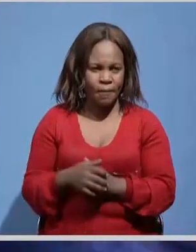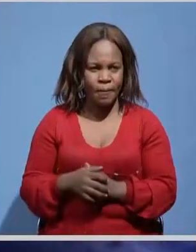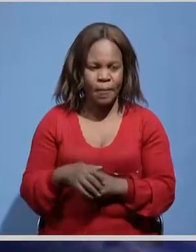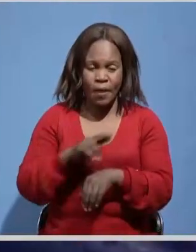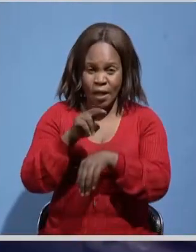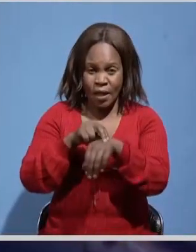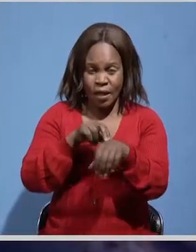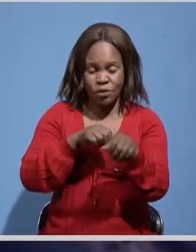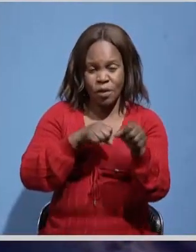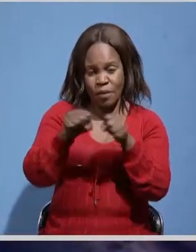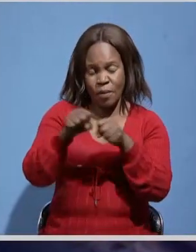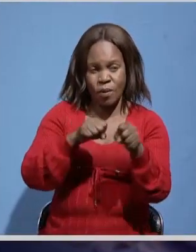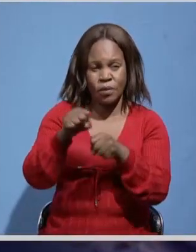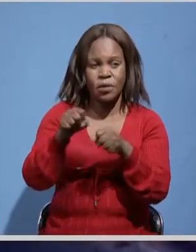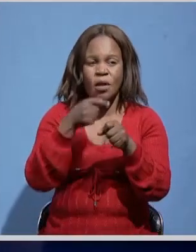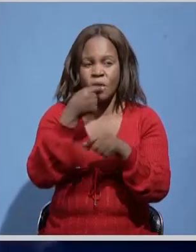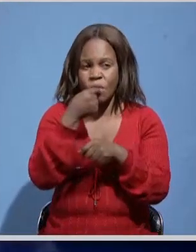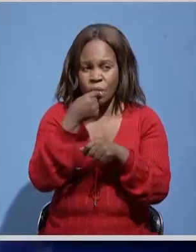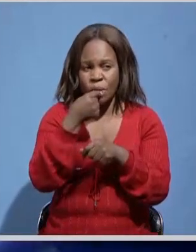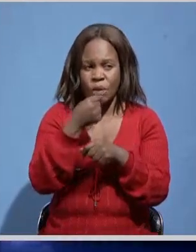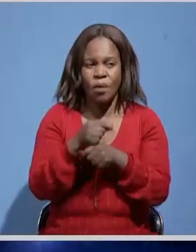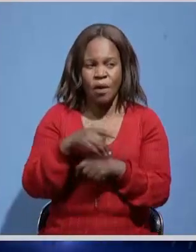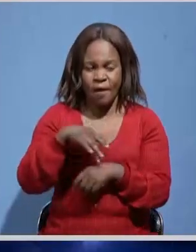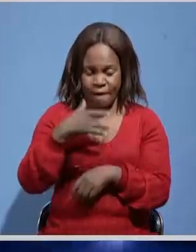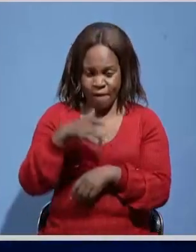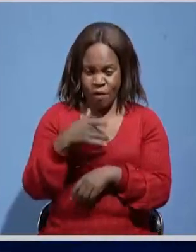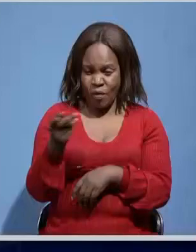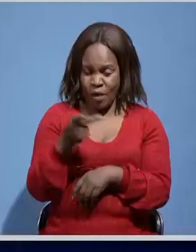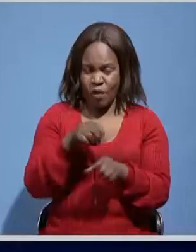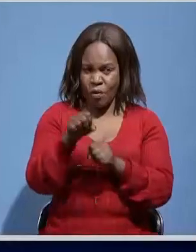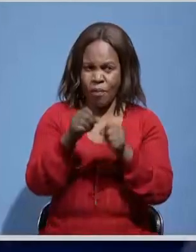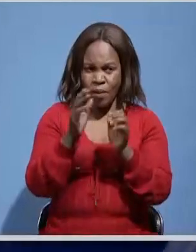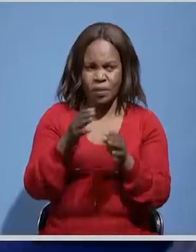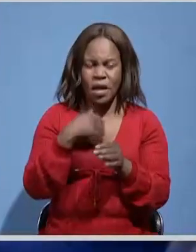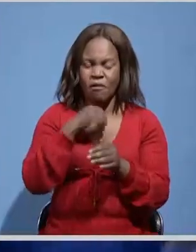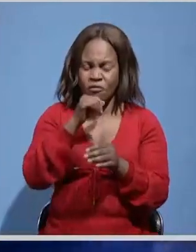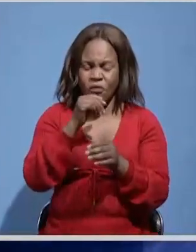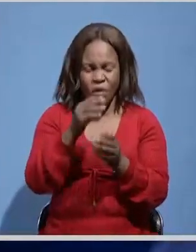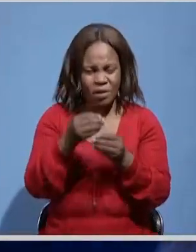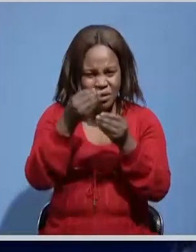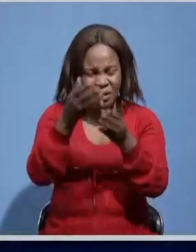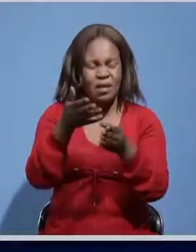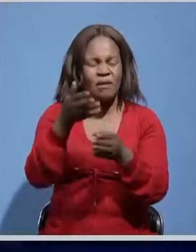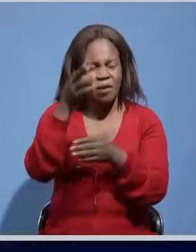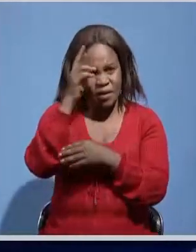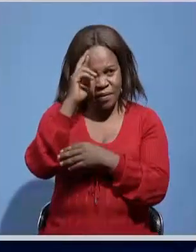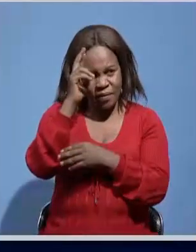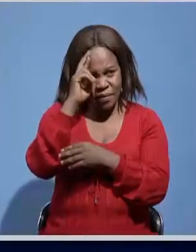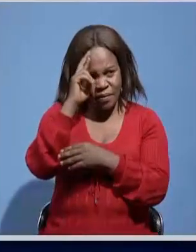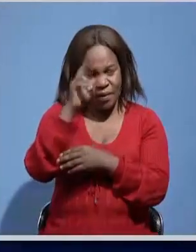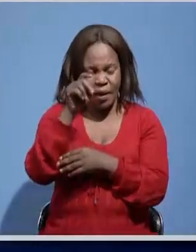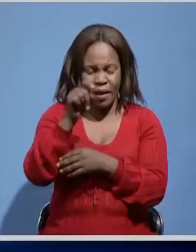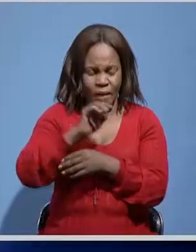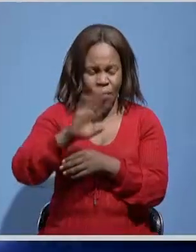National boxing coach Wisdom Mudenda feels the two boxers have not been accorded the due recognition going by their